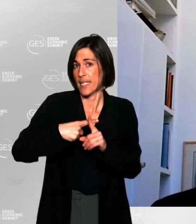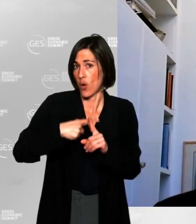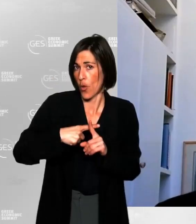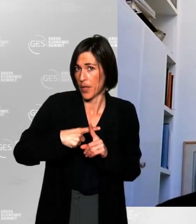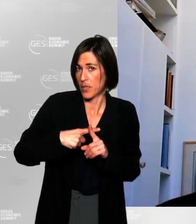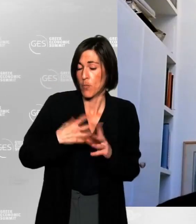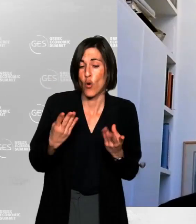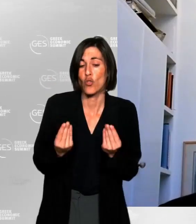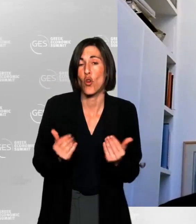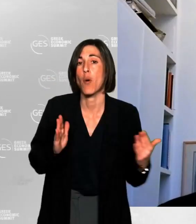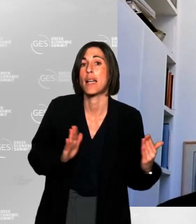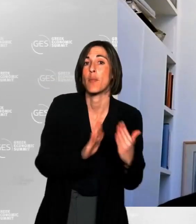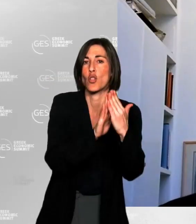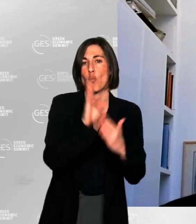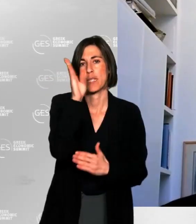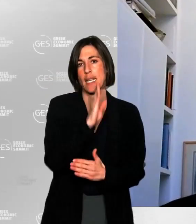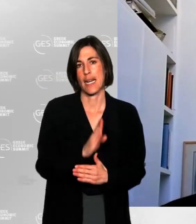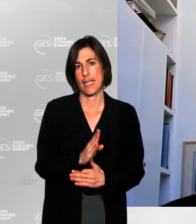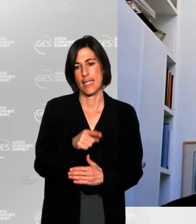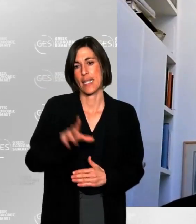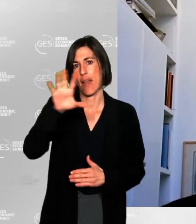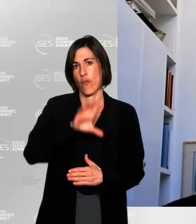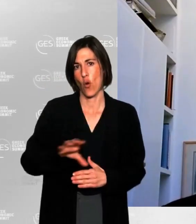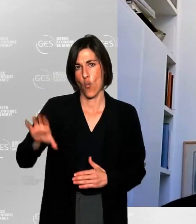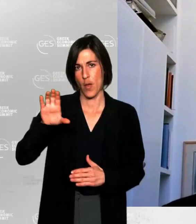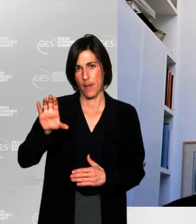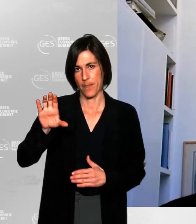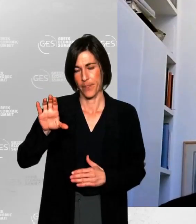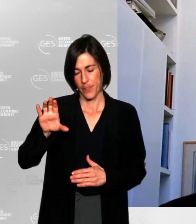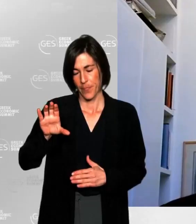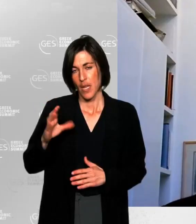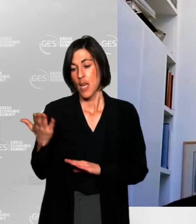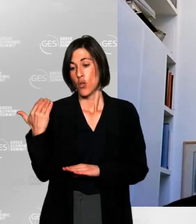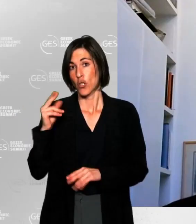program they voted in is extremely good.